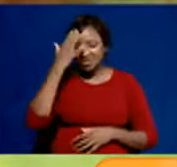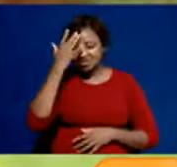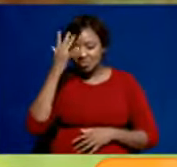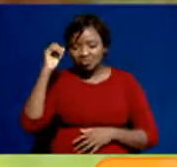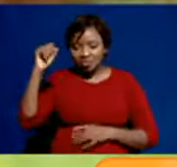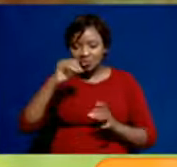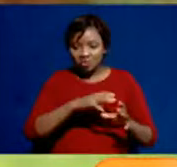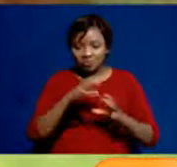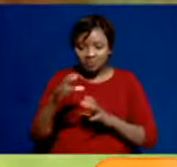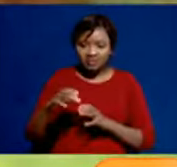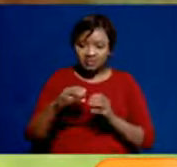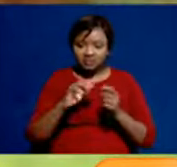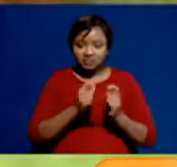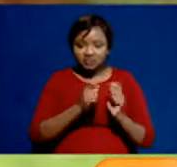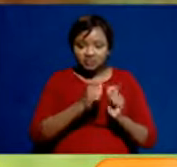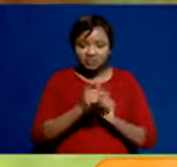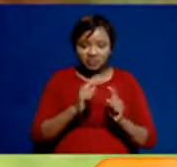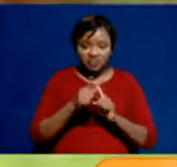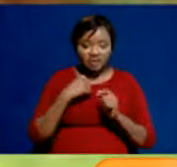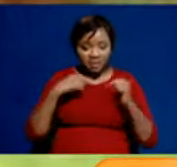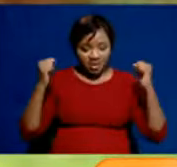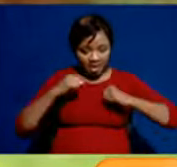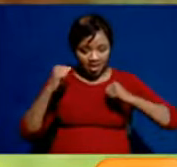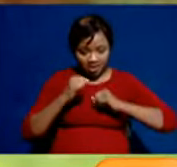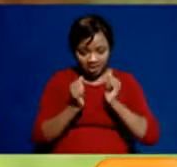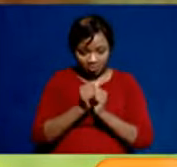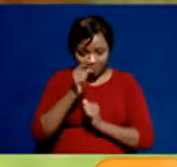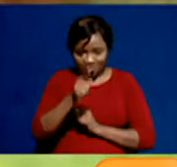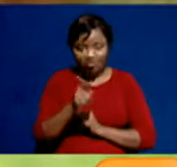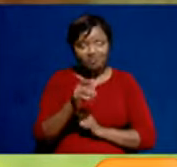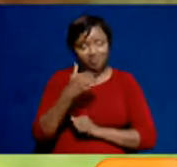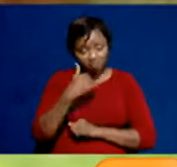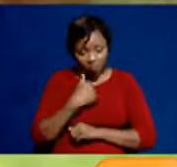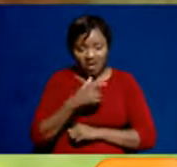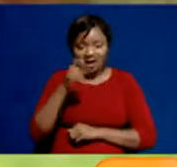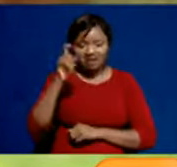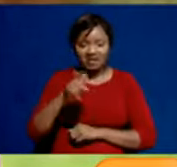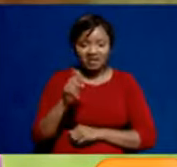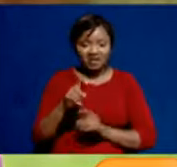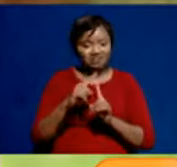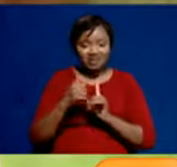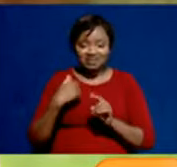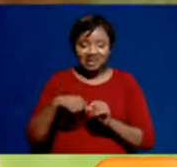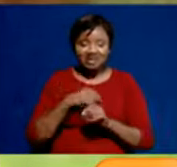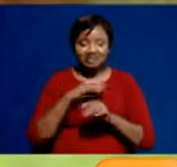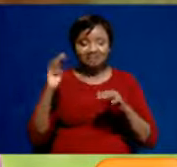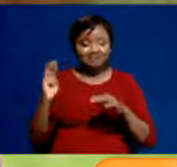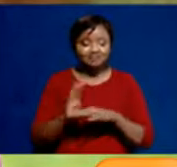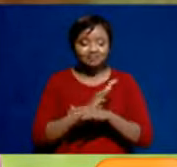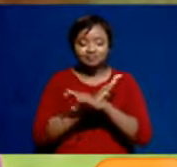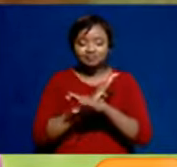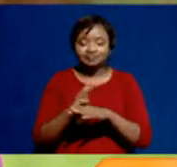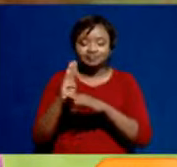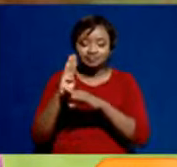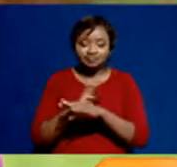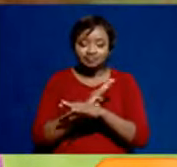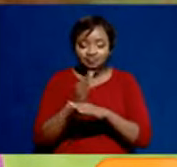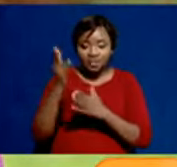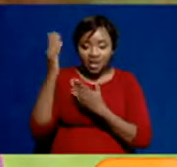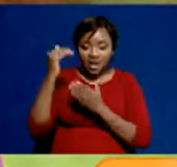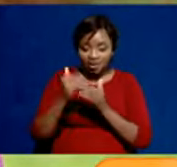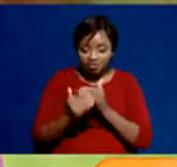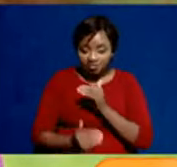organizing. And I want to agree with you, there is need. Yeah, but we've just been too busy. I hope in the coming